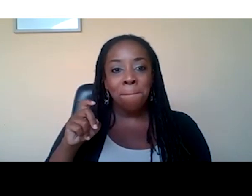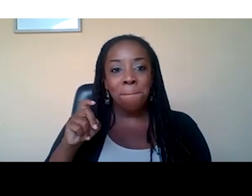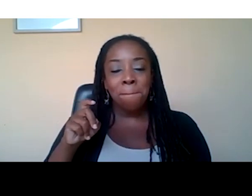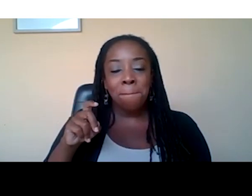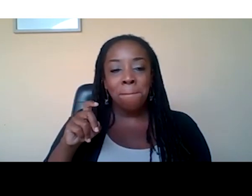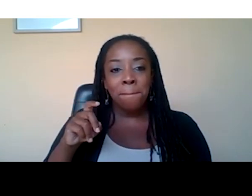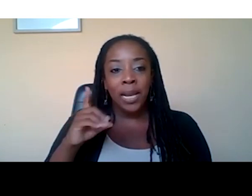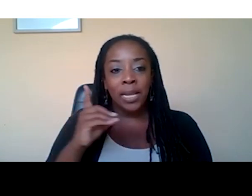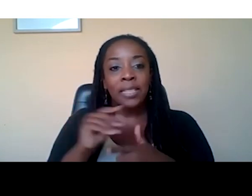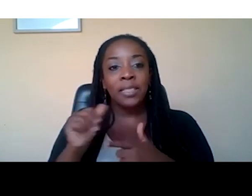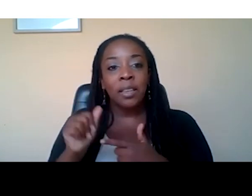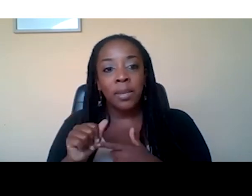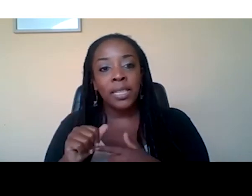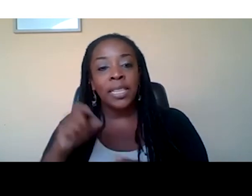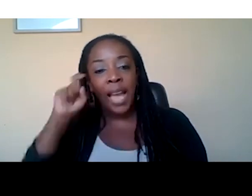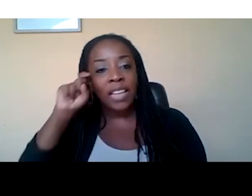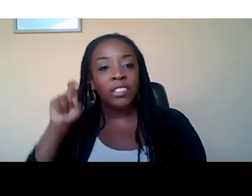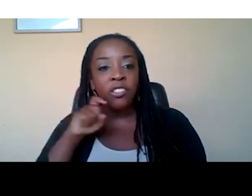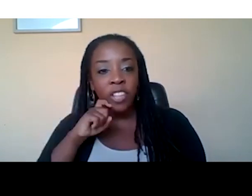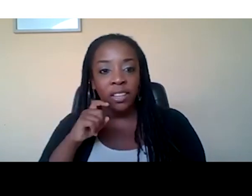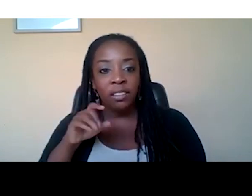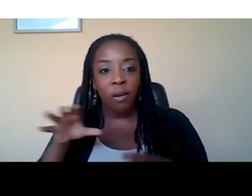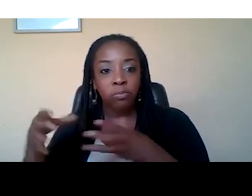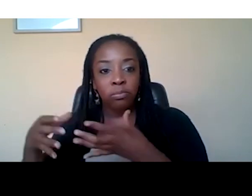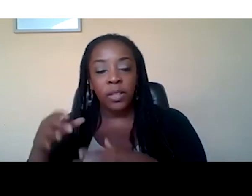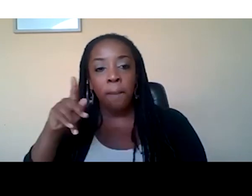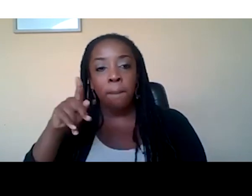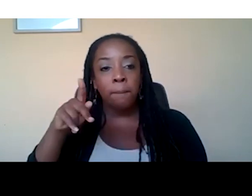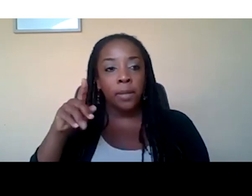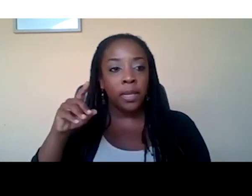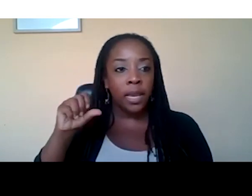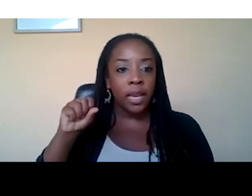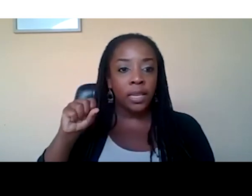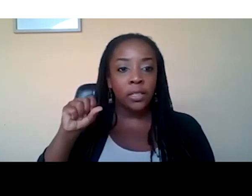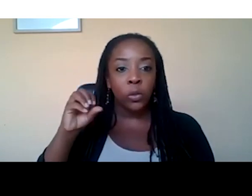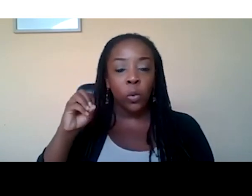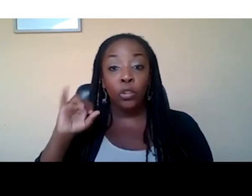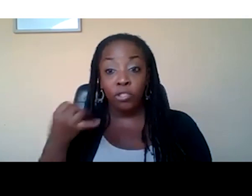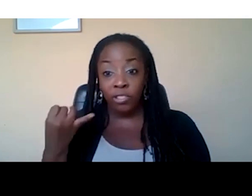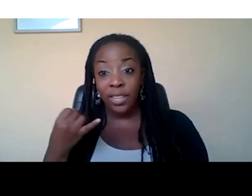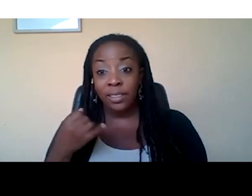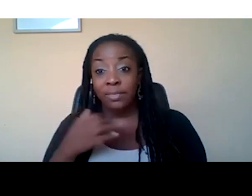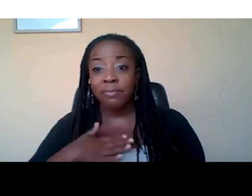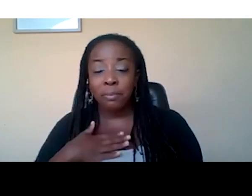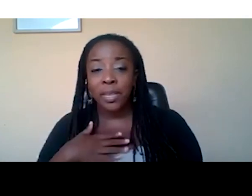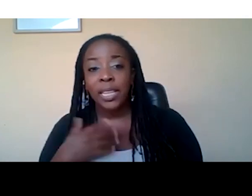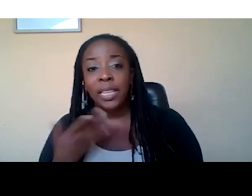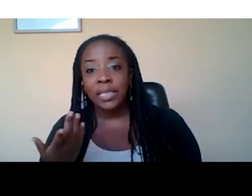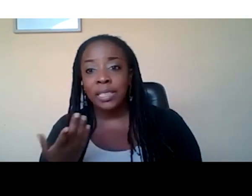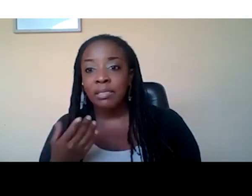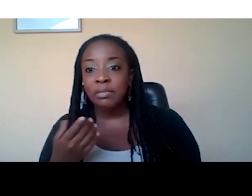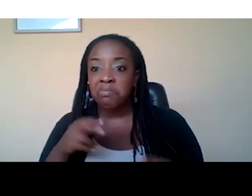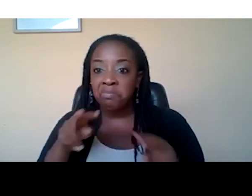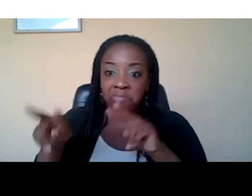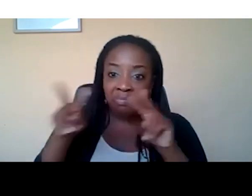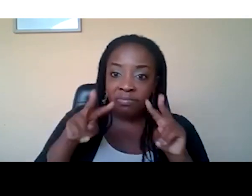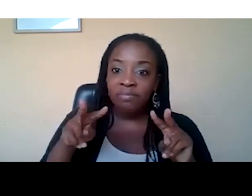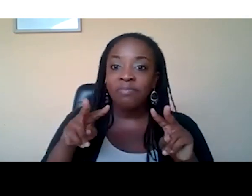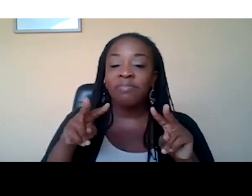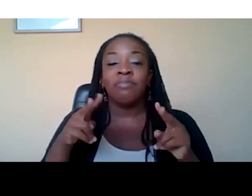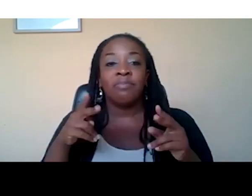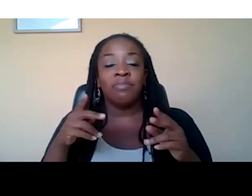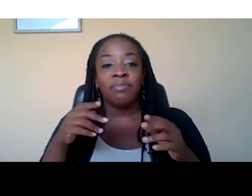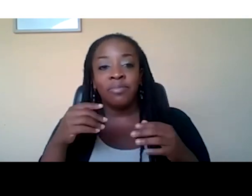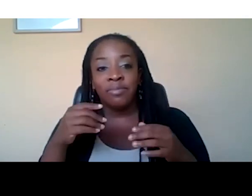the PSOJ. So we'd like you to stay tuned, stay involved, and we